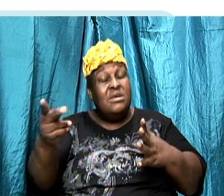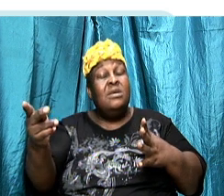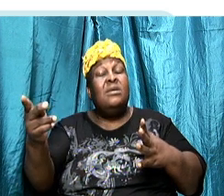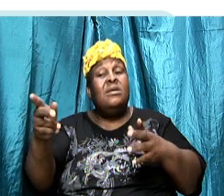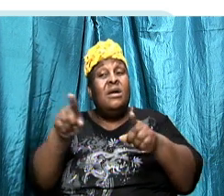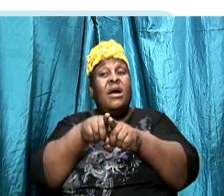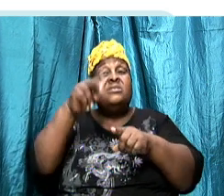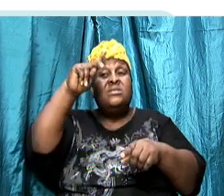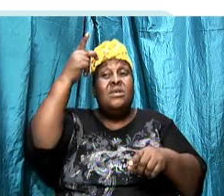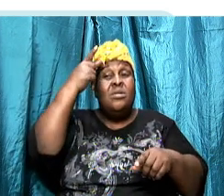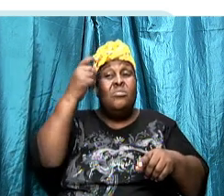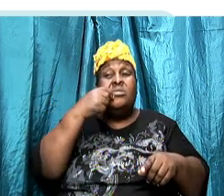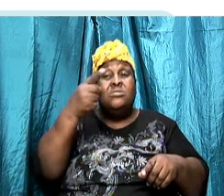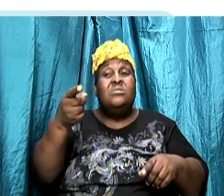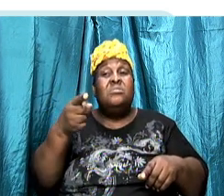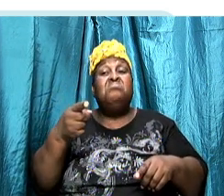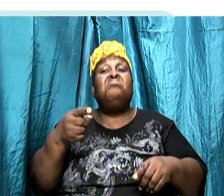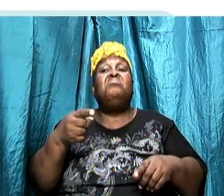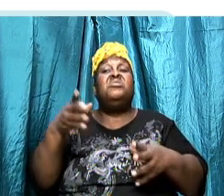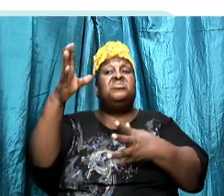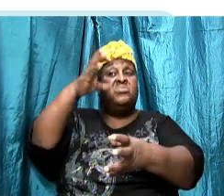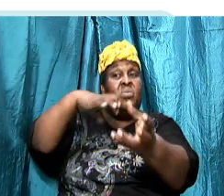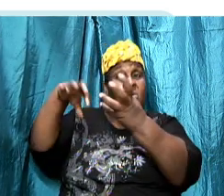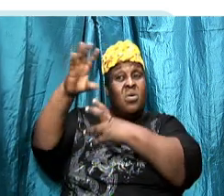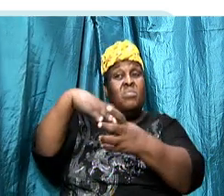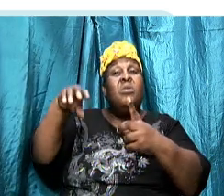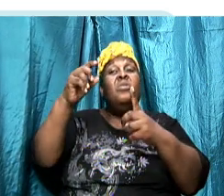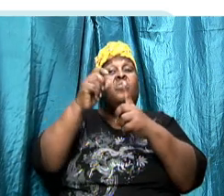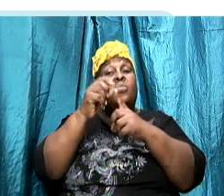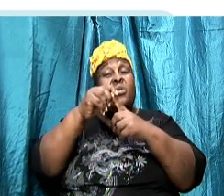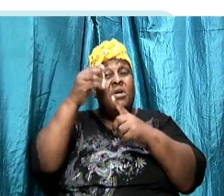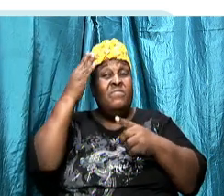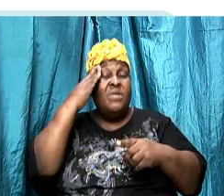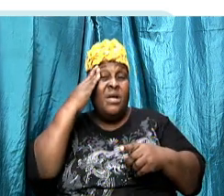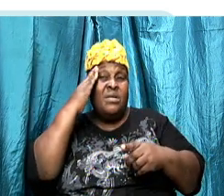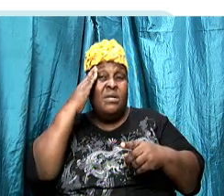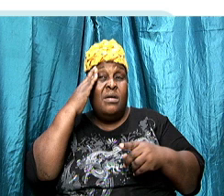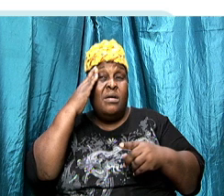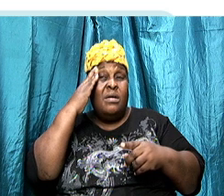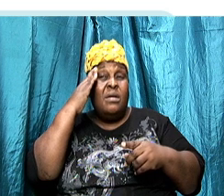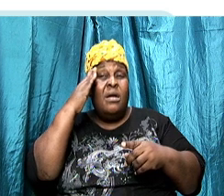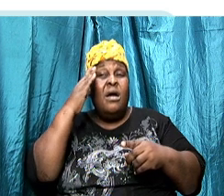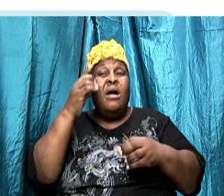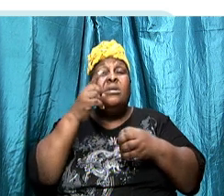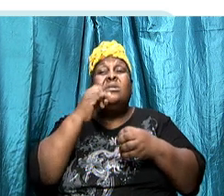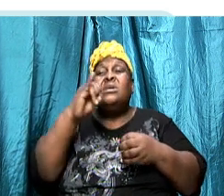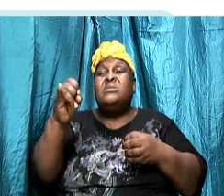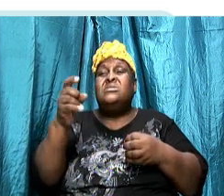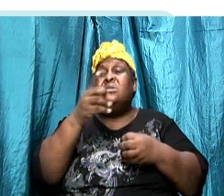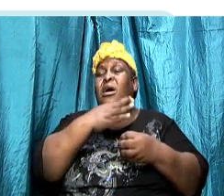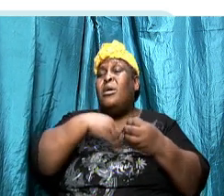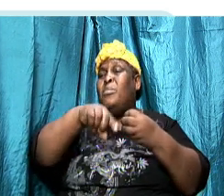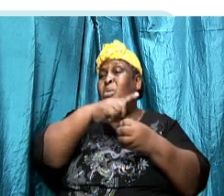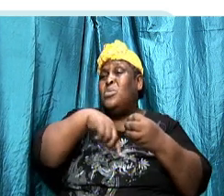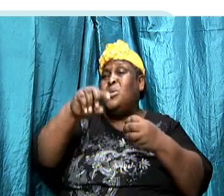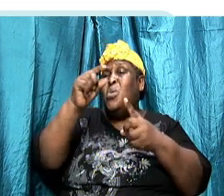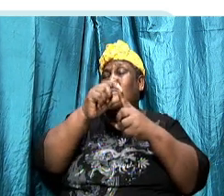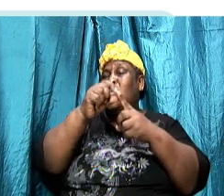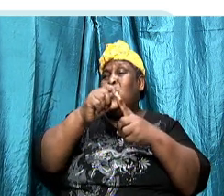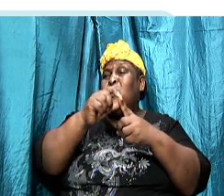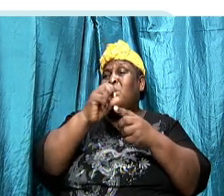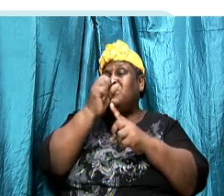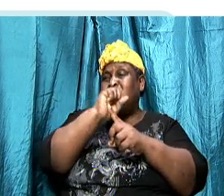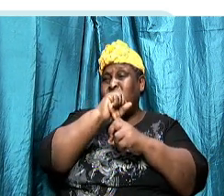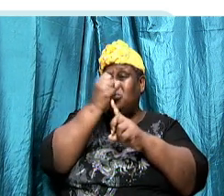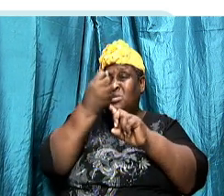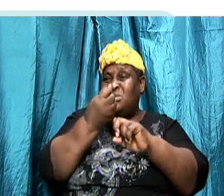it would. But the point is that the word of knowledge, again, is a word about a situation. It's not having knowledge about God generally,